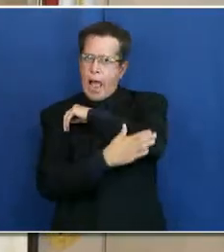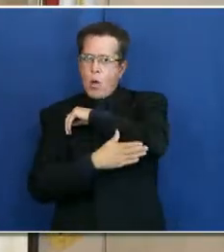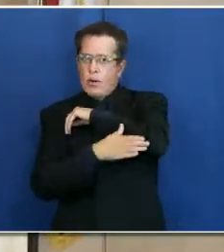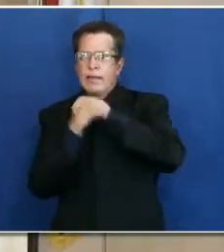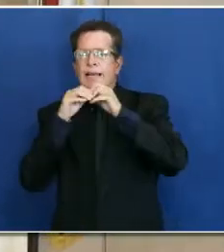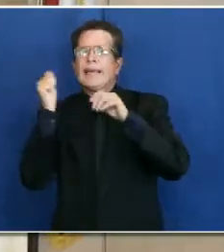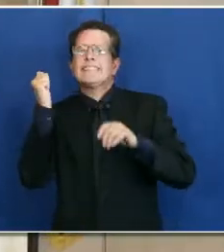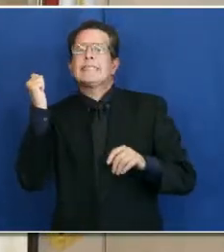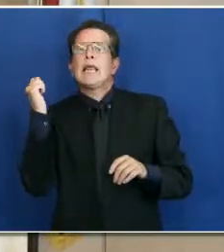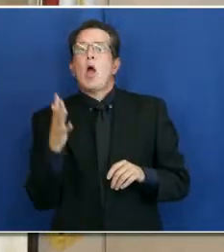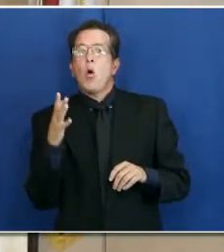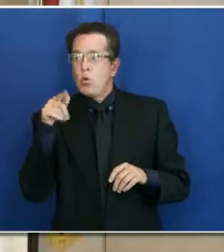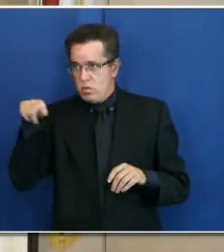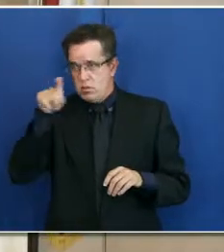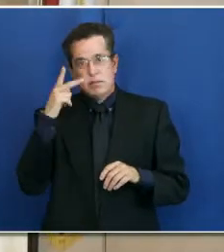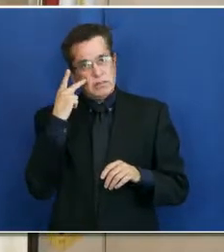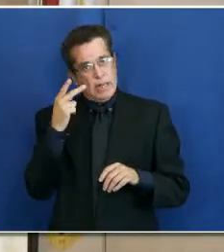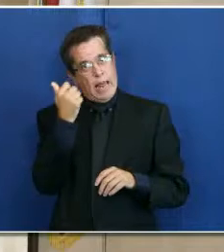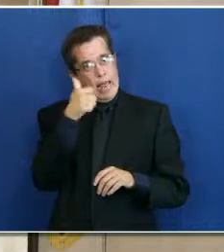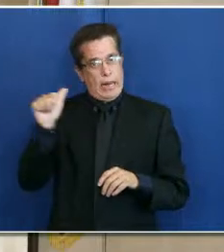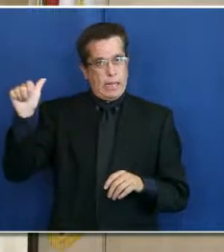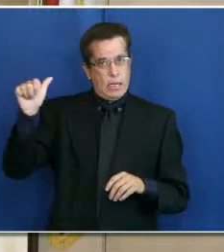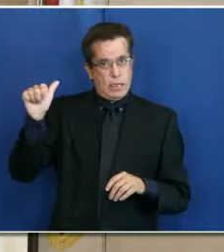there have not been any so far?